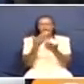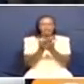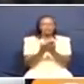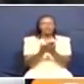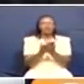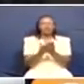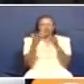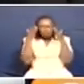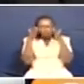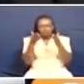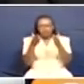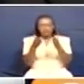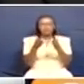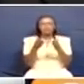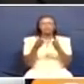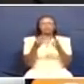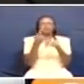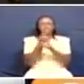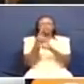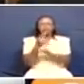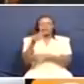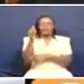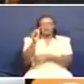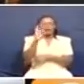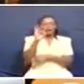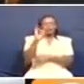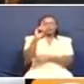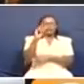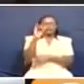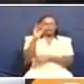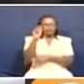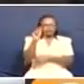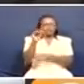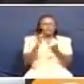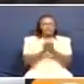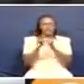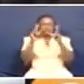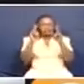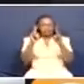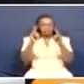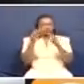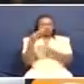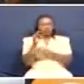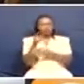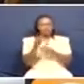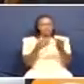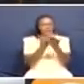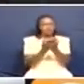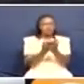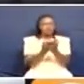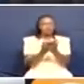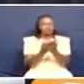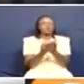number of affidavits, which are the subject matter of the application argued by my learned friend, Fred